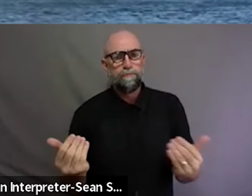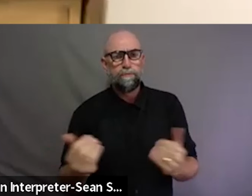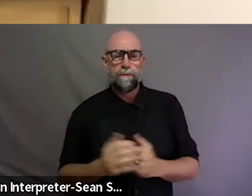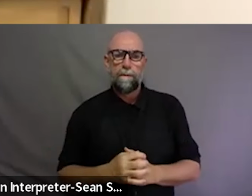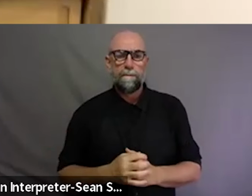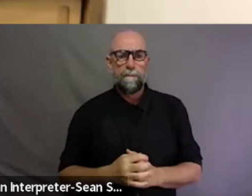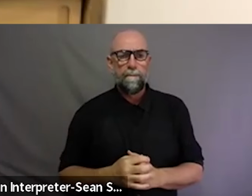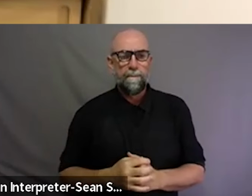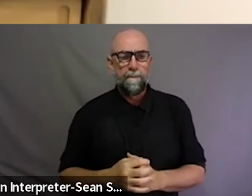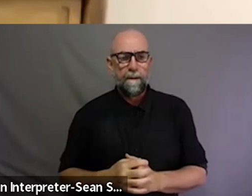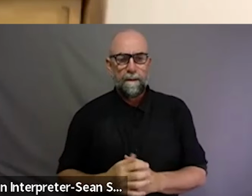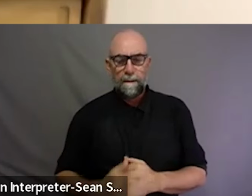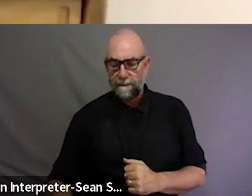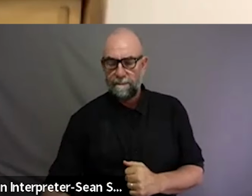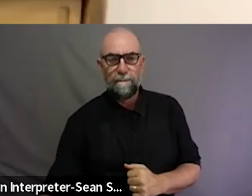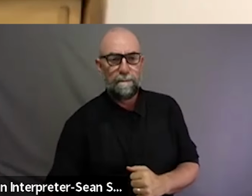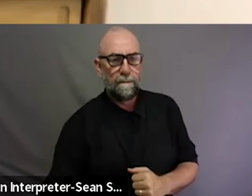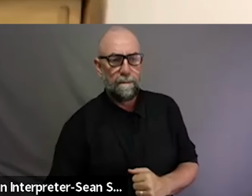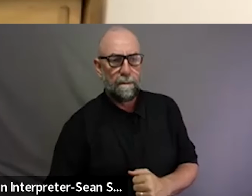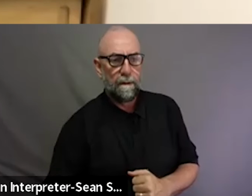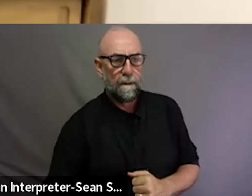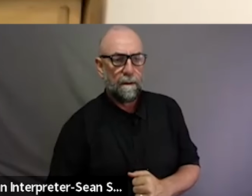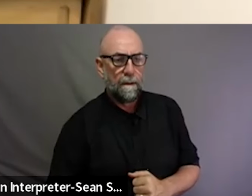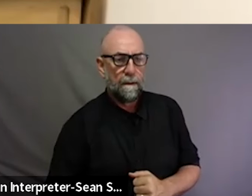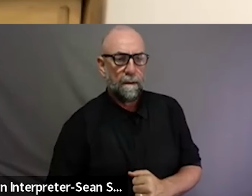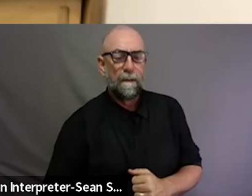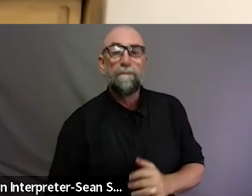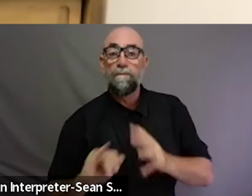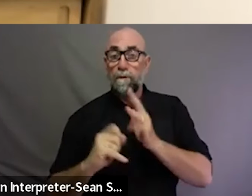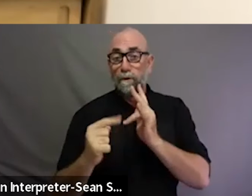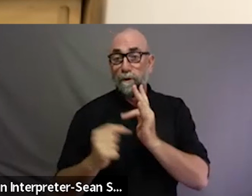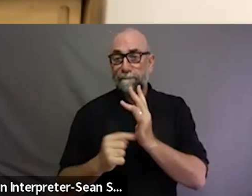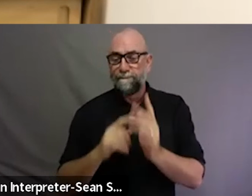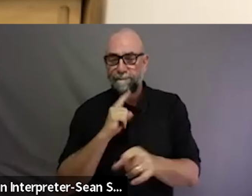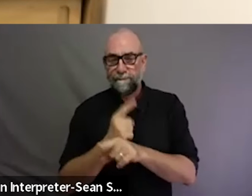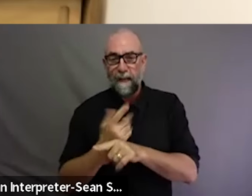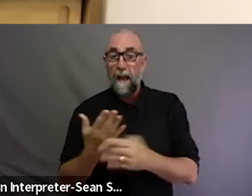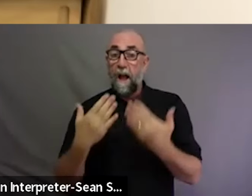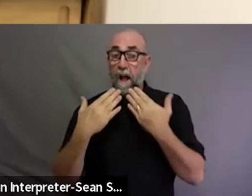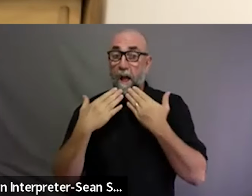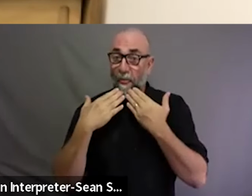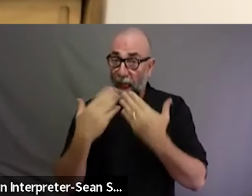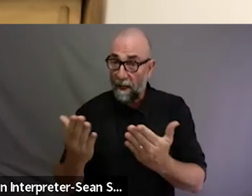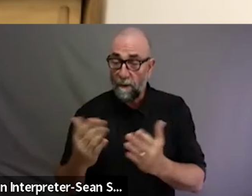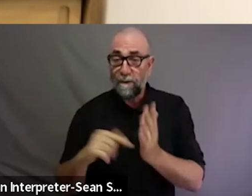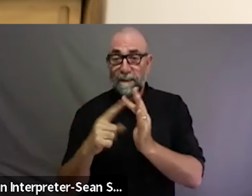Thank you so much, Terry. Let's see if I can share my screen here.